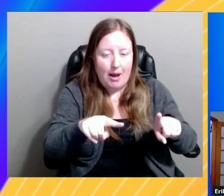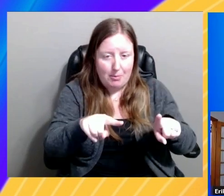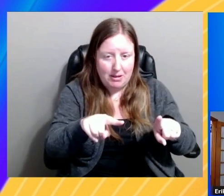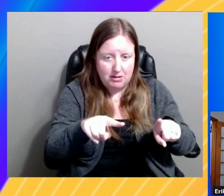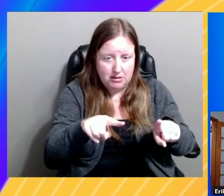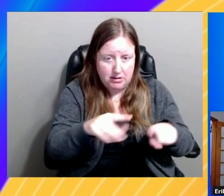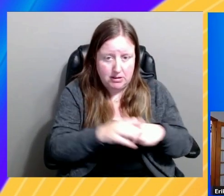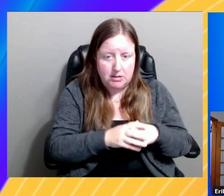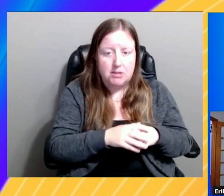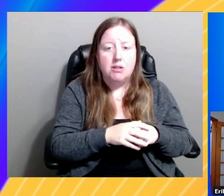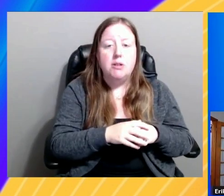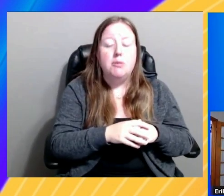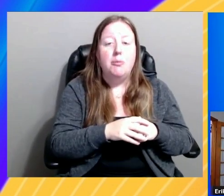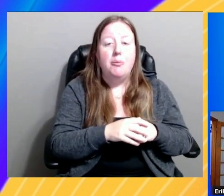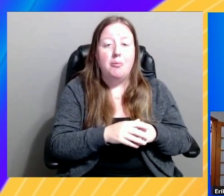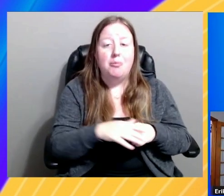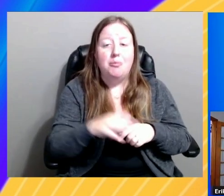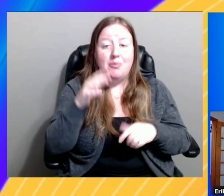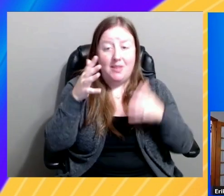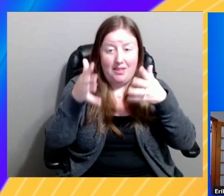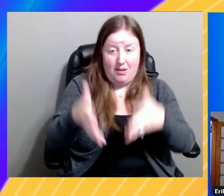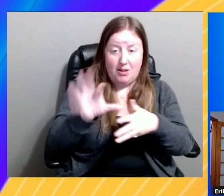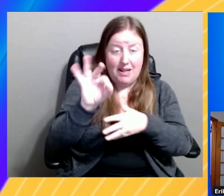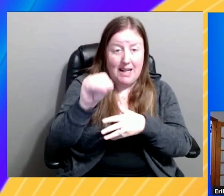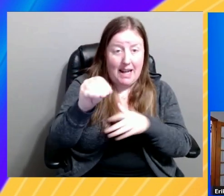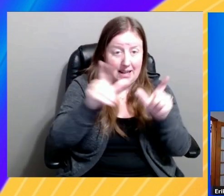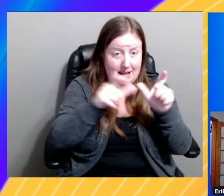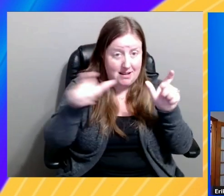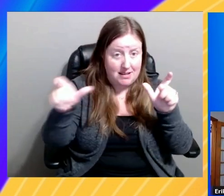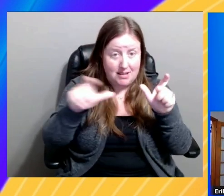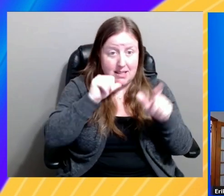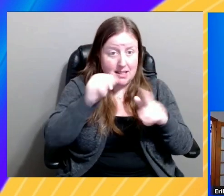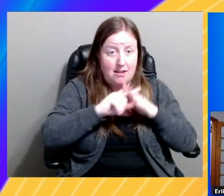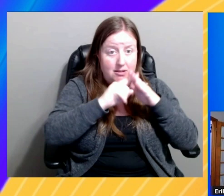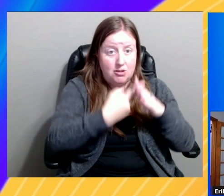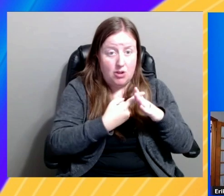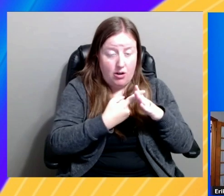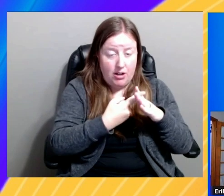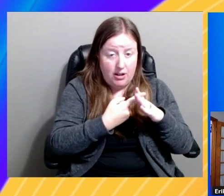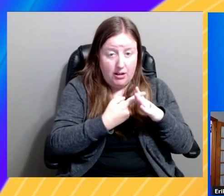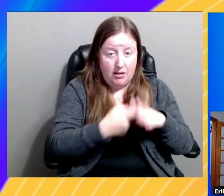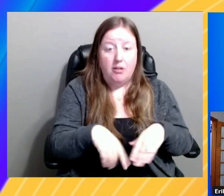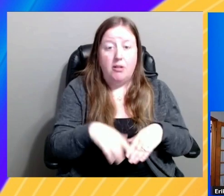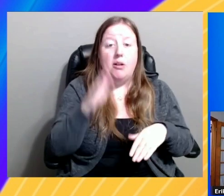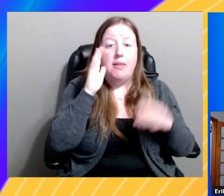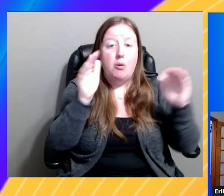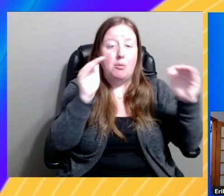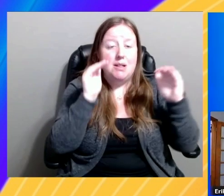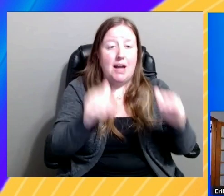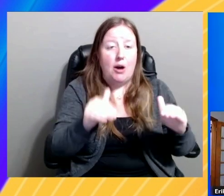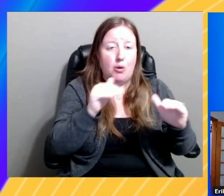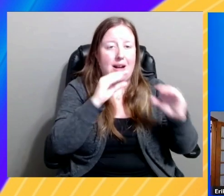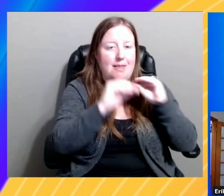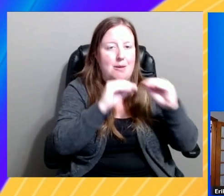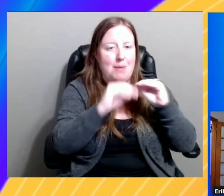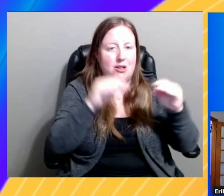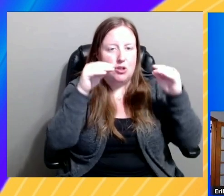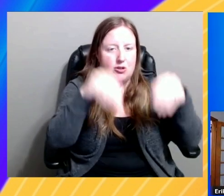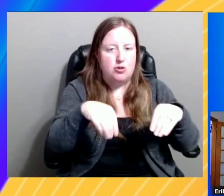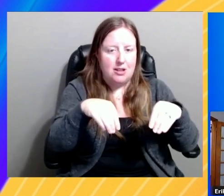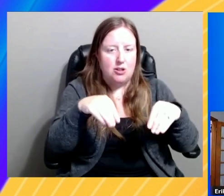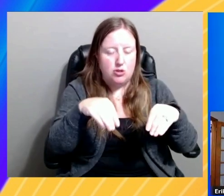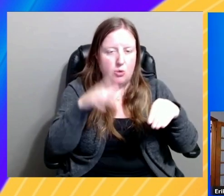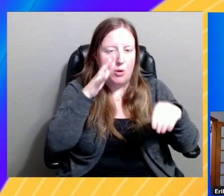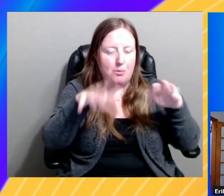is that the remaining 90 instances that have not started yet, they would no longer have the patch installation kicked to them. So it's a way